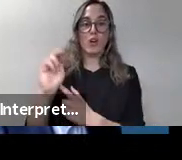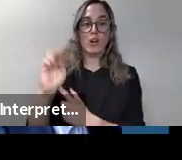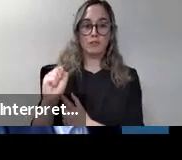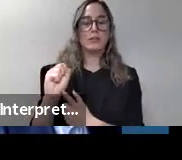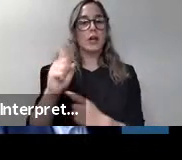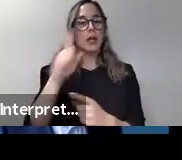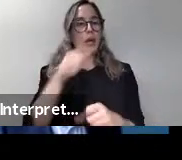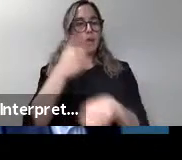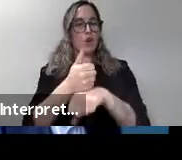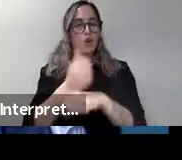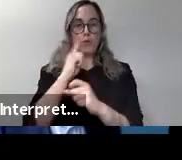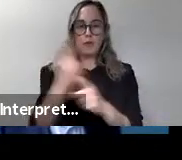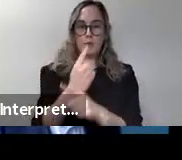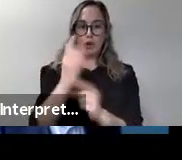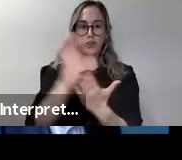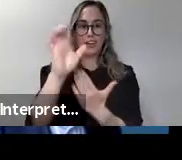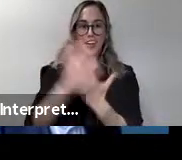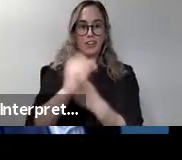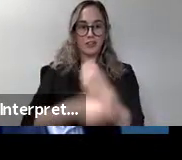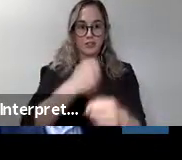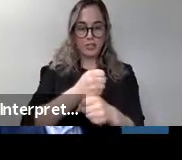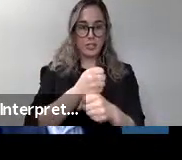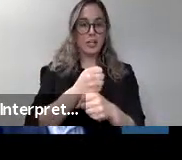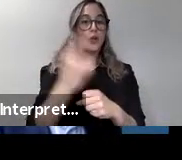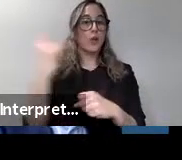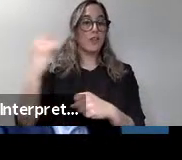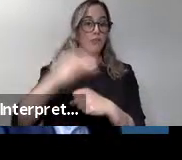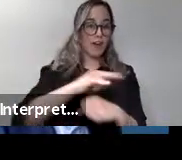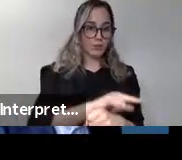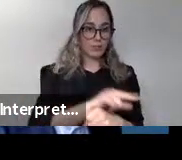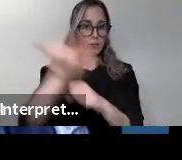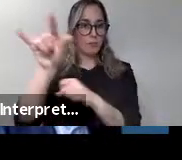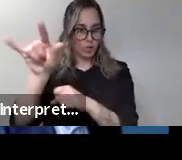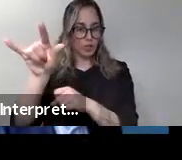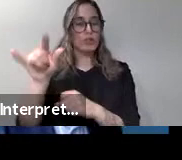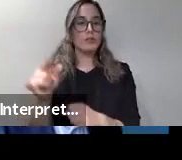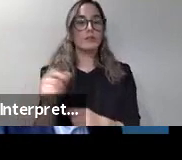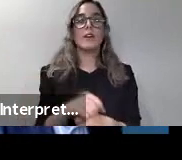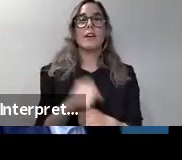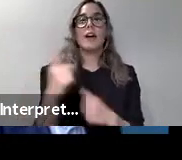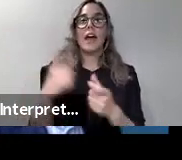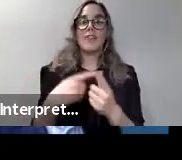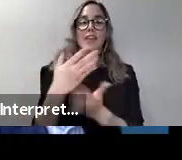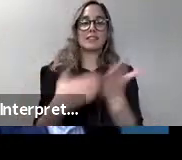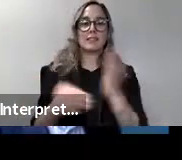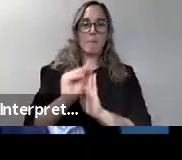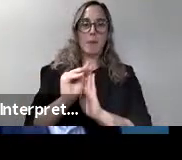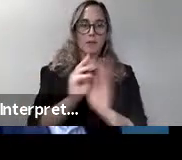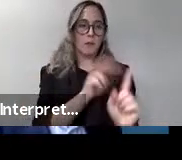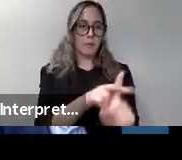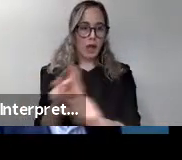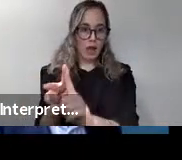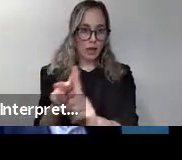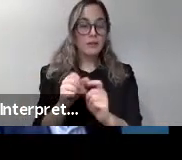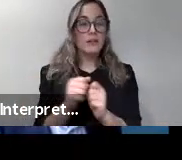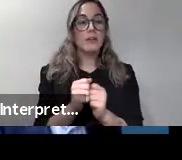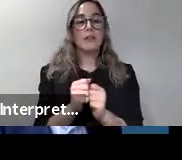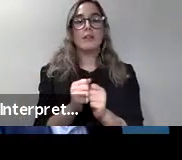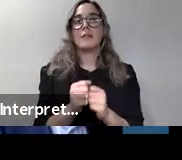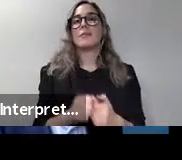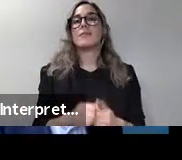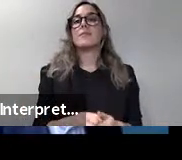calendar year and balanced about arrivals departures. Pattern or circuit operations were modeled where applicable. Ground run-up operations were not